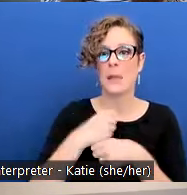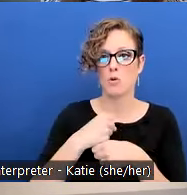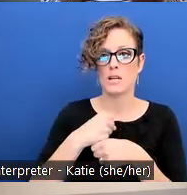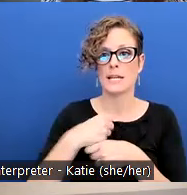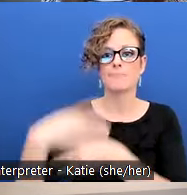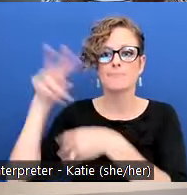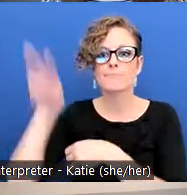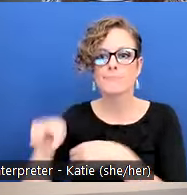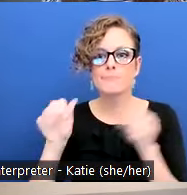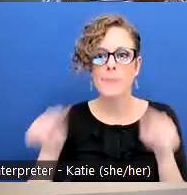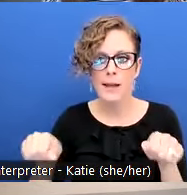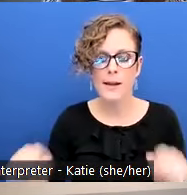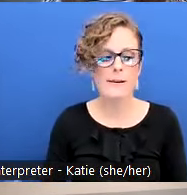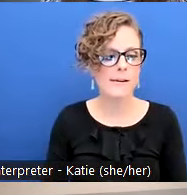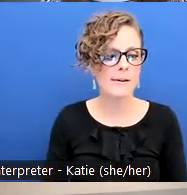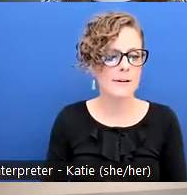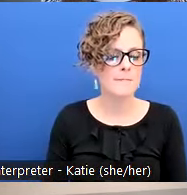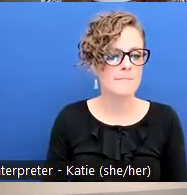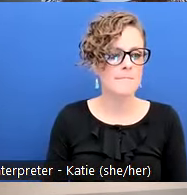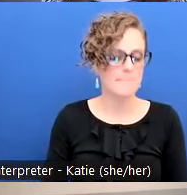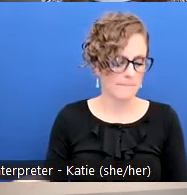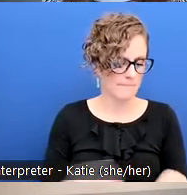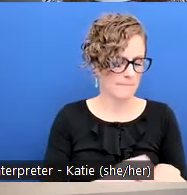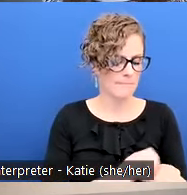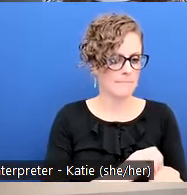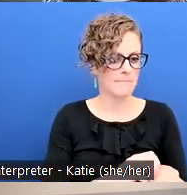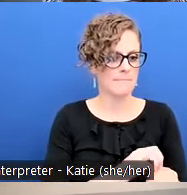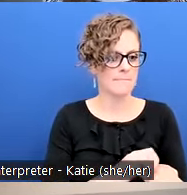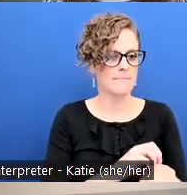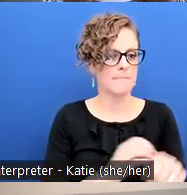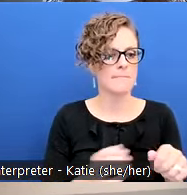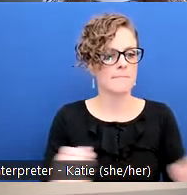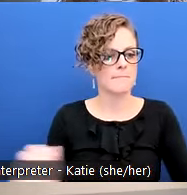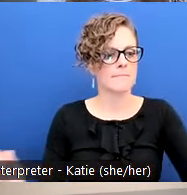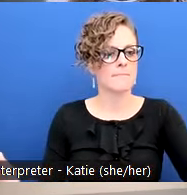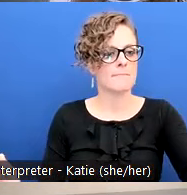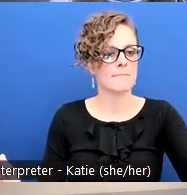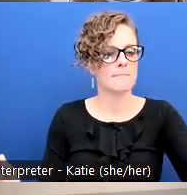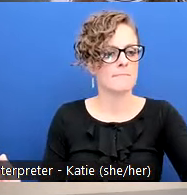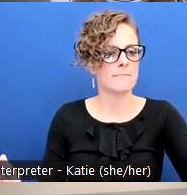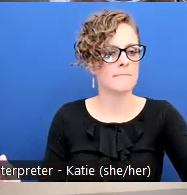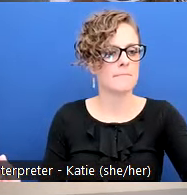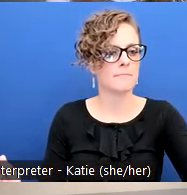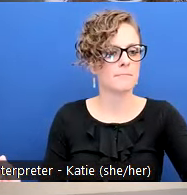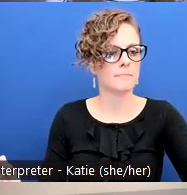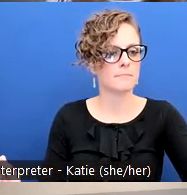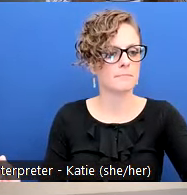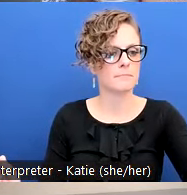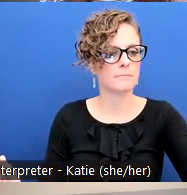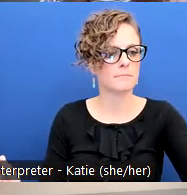a summary of the legislation. And then additionally on our website,